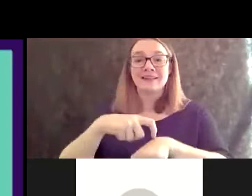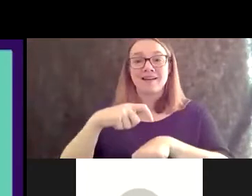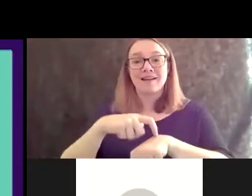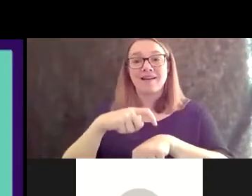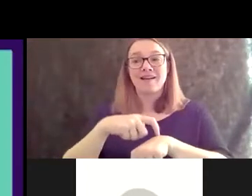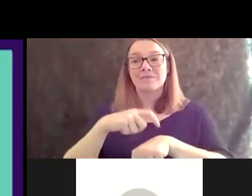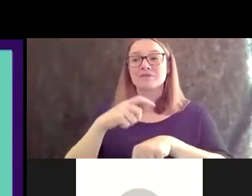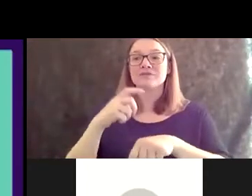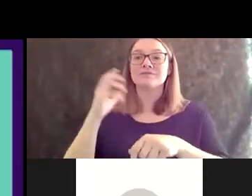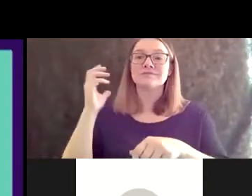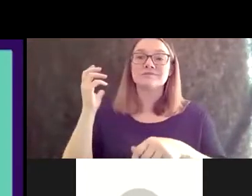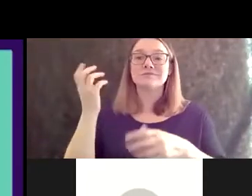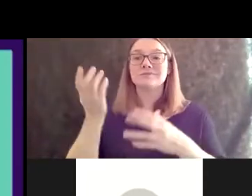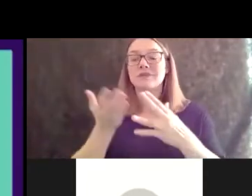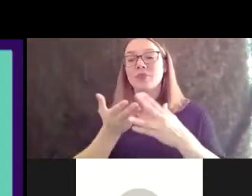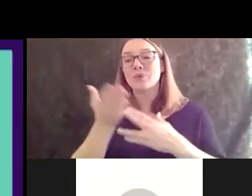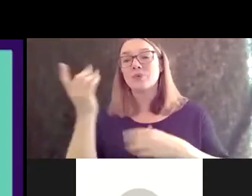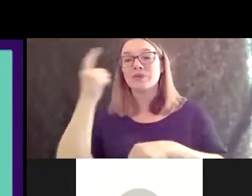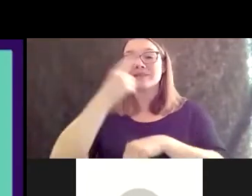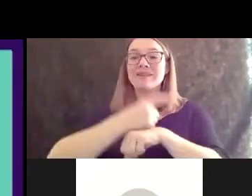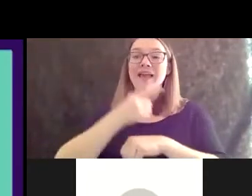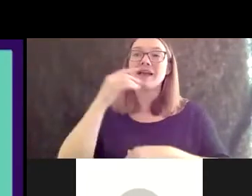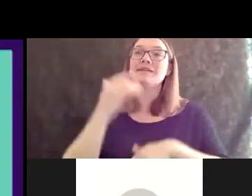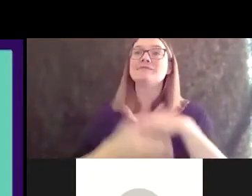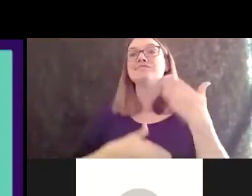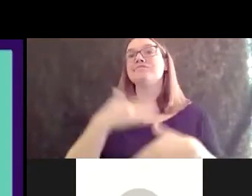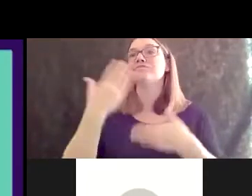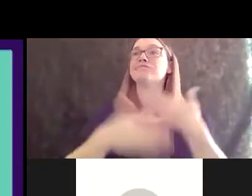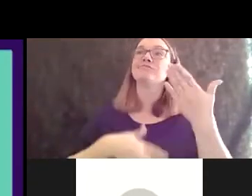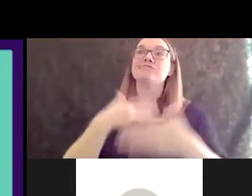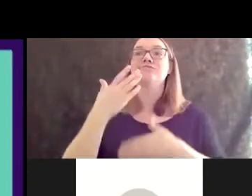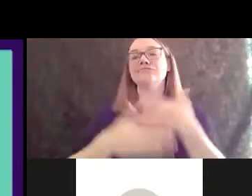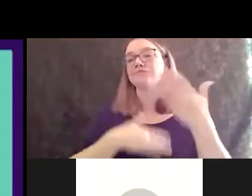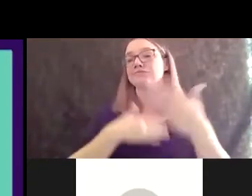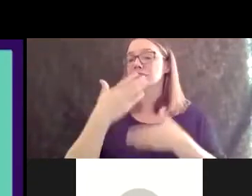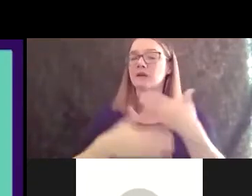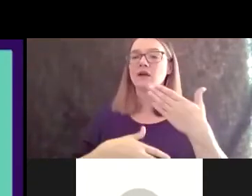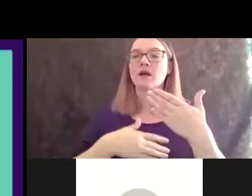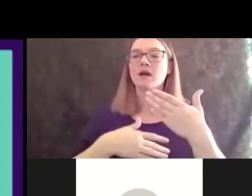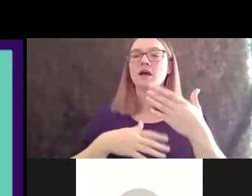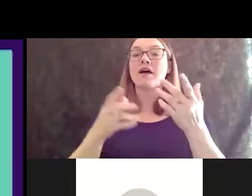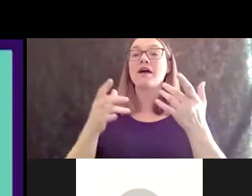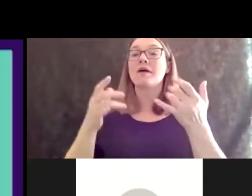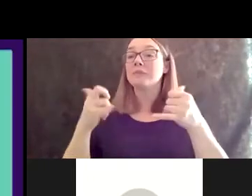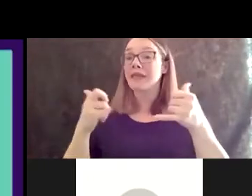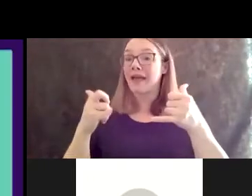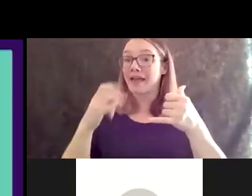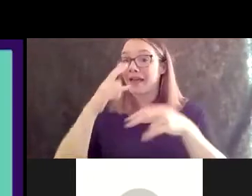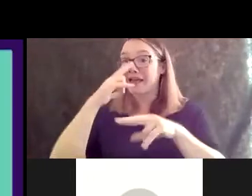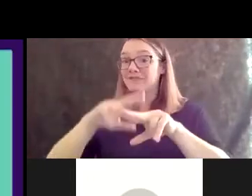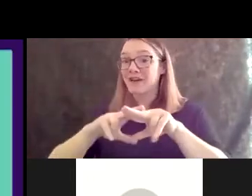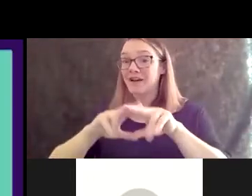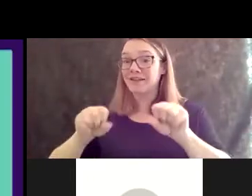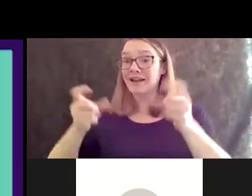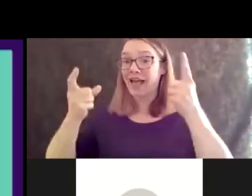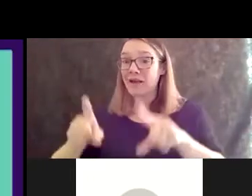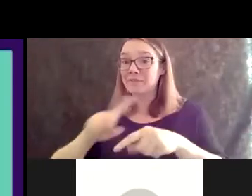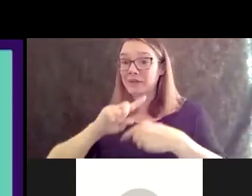I feel like there's a lot of fun and play to be had once we start being curious about literally everything in our